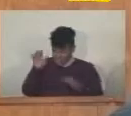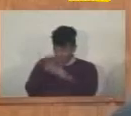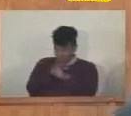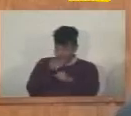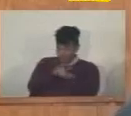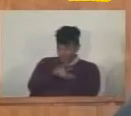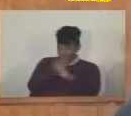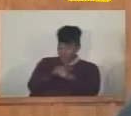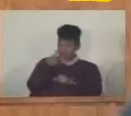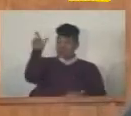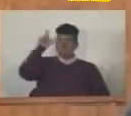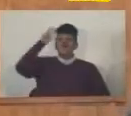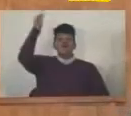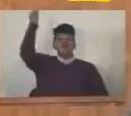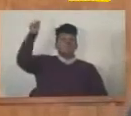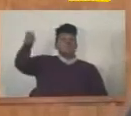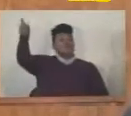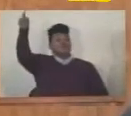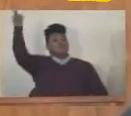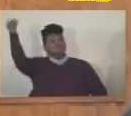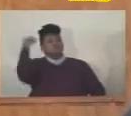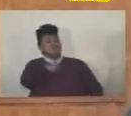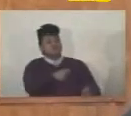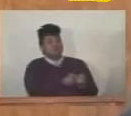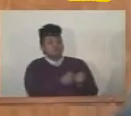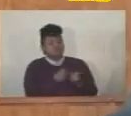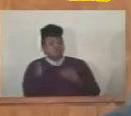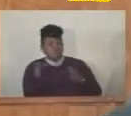them and they must prepare and hide and run?